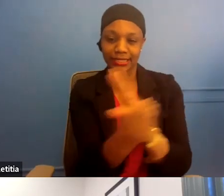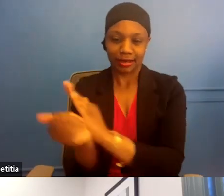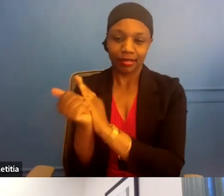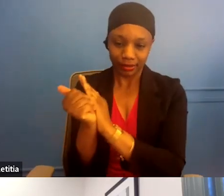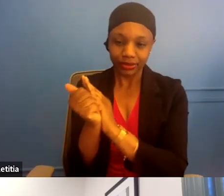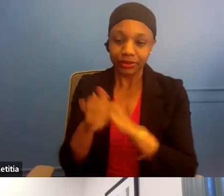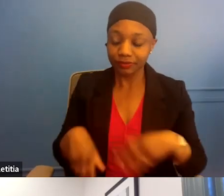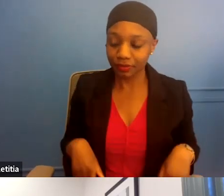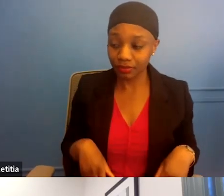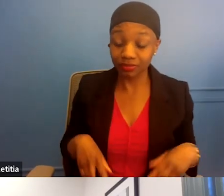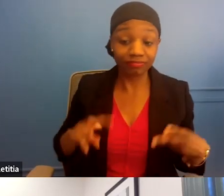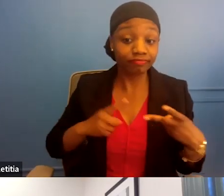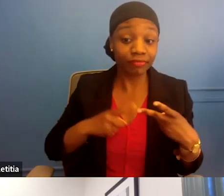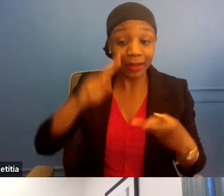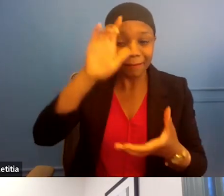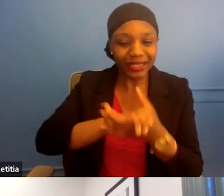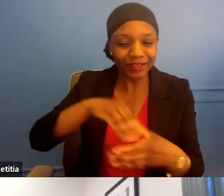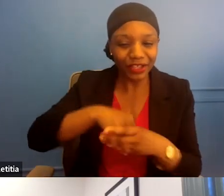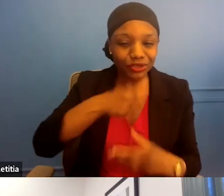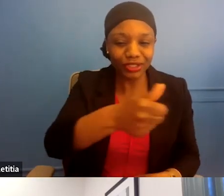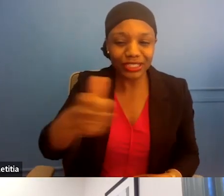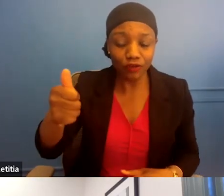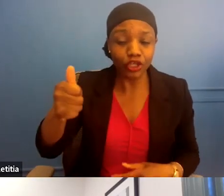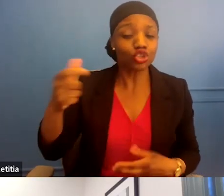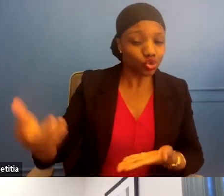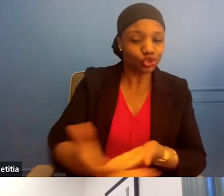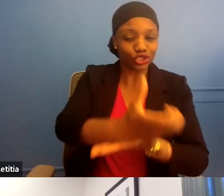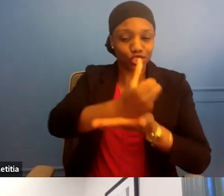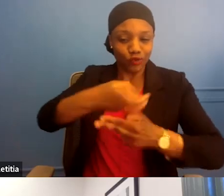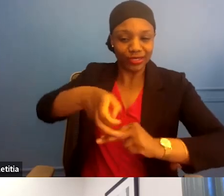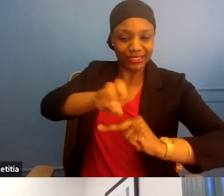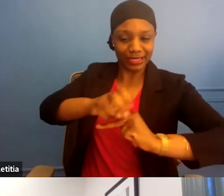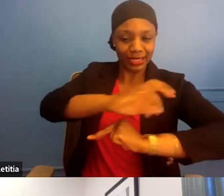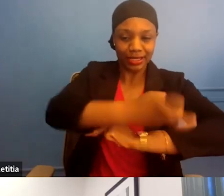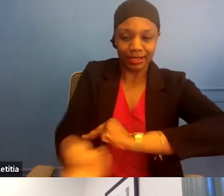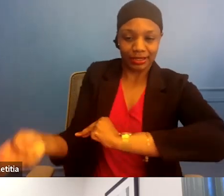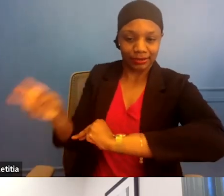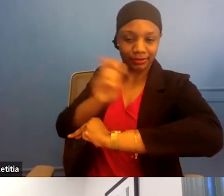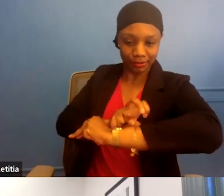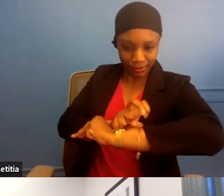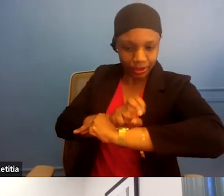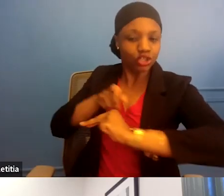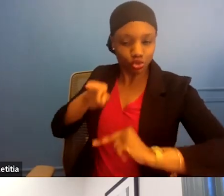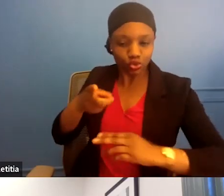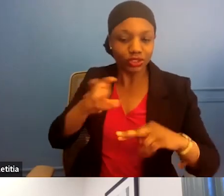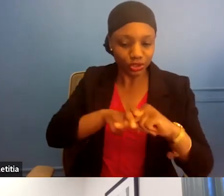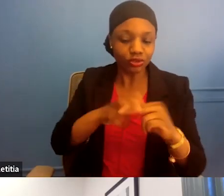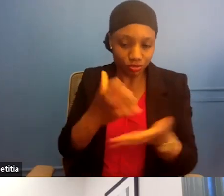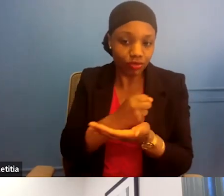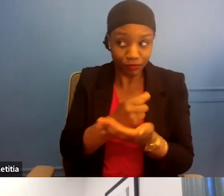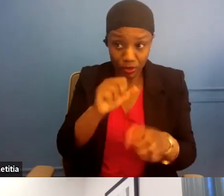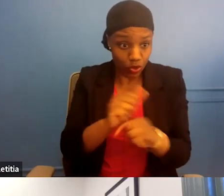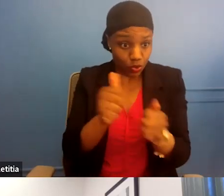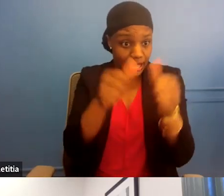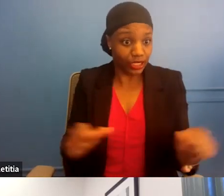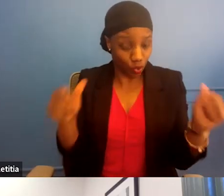really just believing in yourself, because you deserve a seat at the table and you're going to be able to work with anybody who's there and be